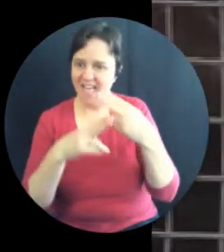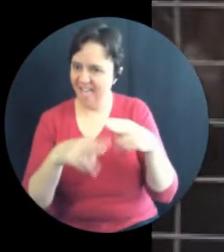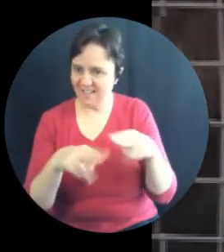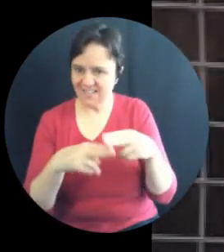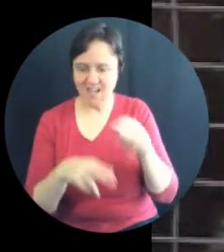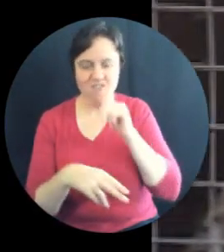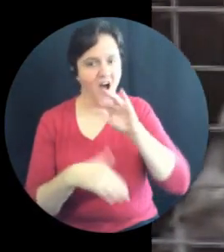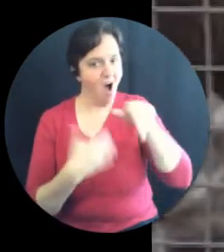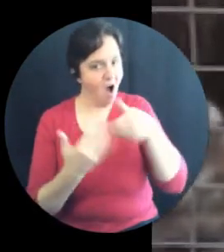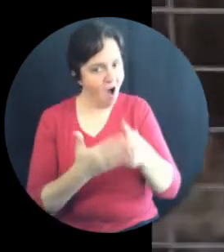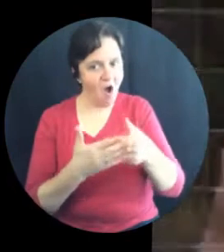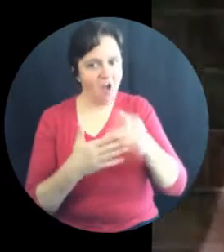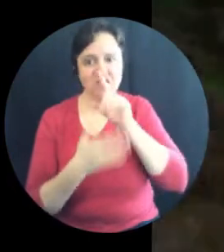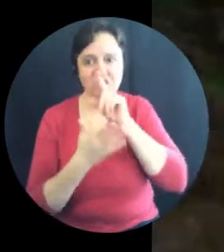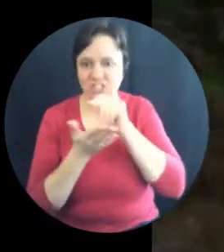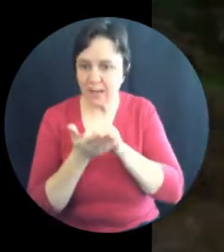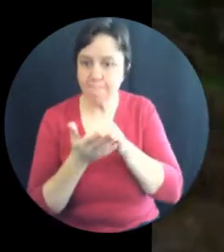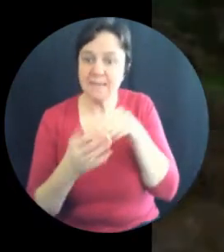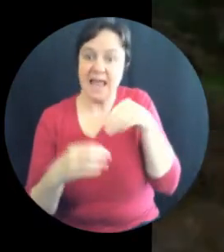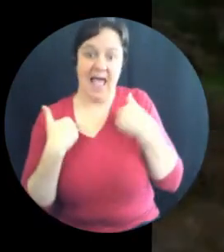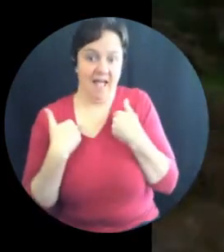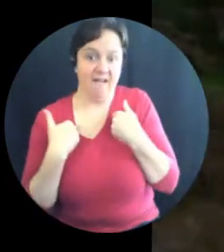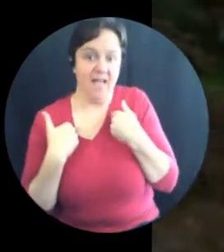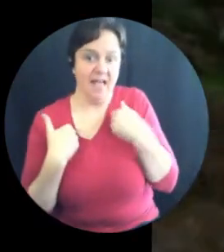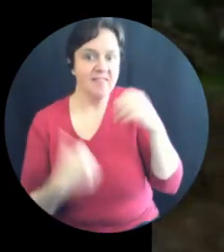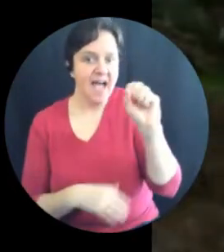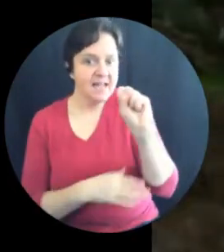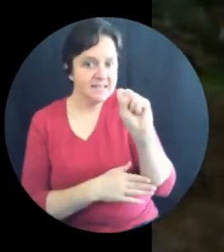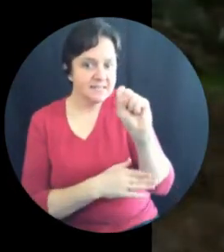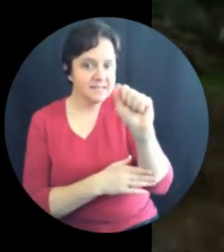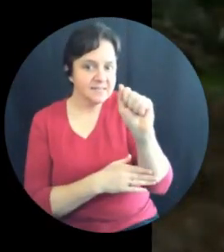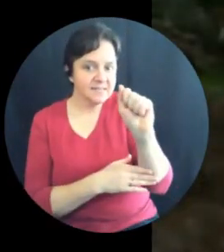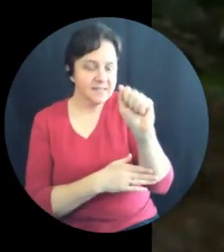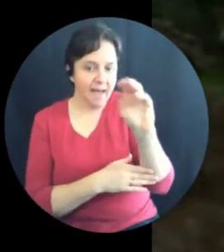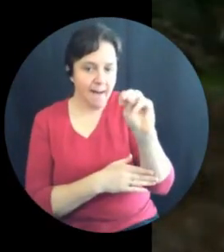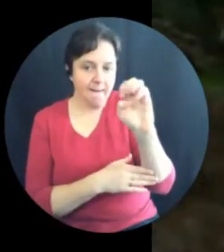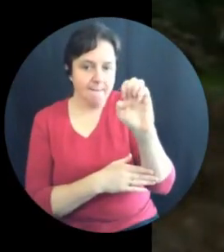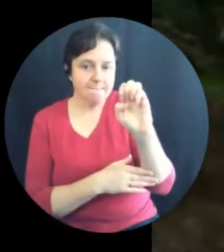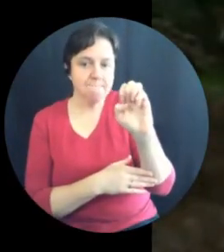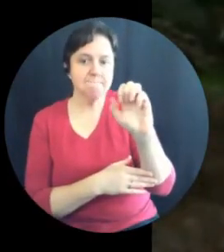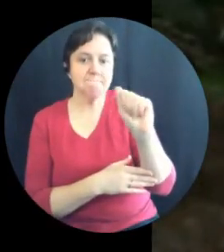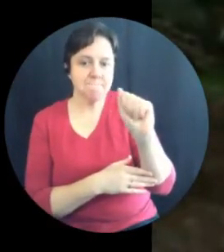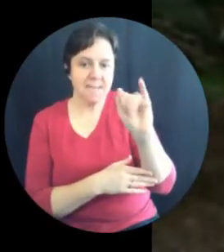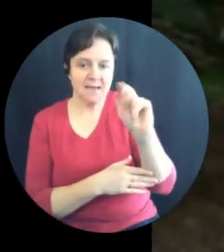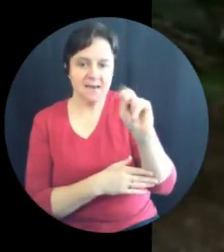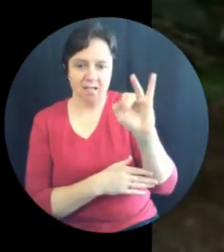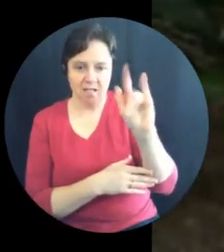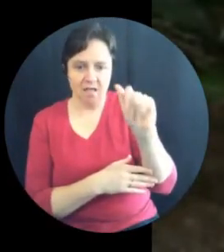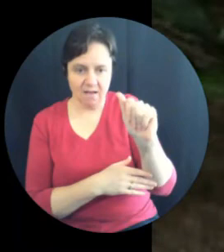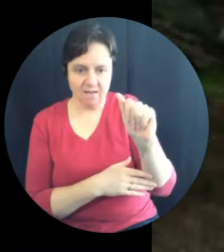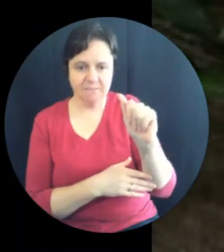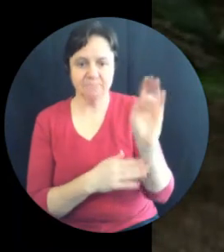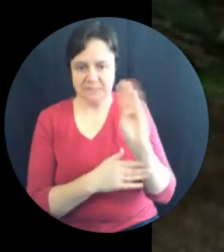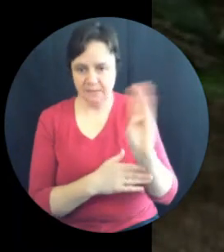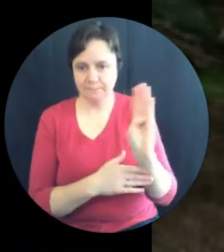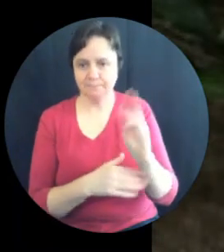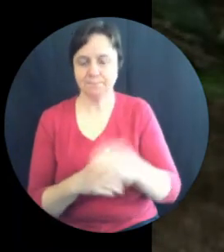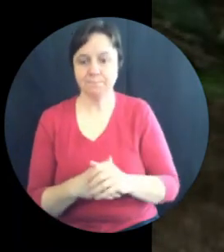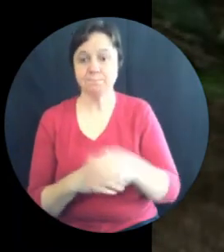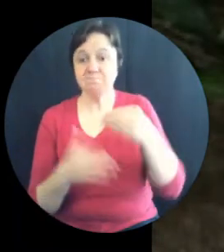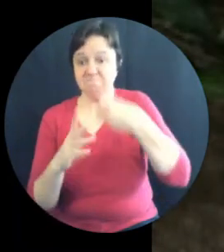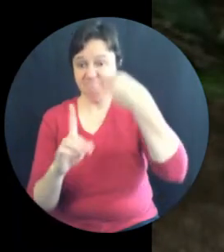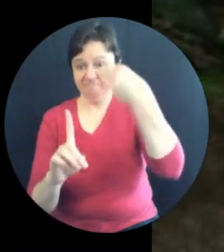a contaminated egg or a contaminated chicken and it's not cooked properly, that can be passed along. Hepatitis A